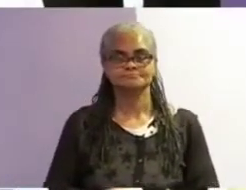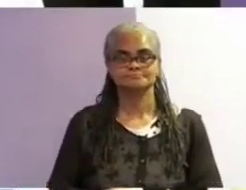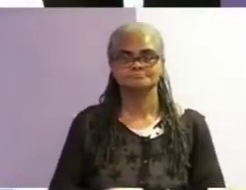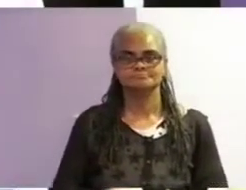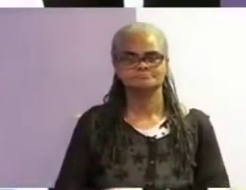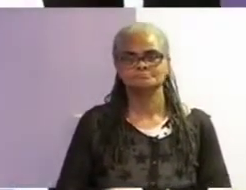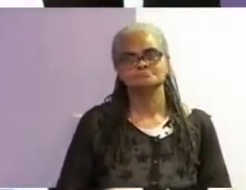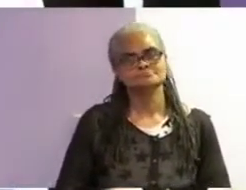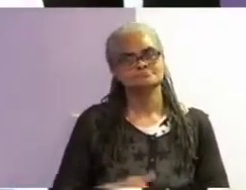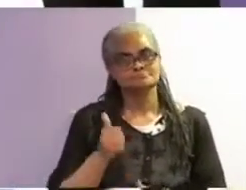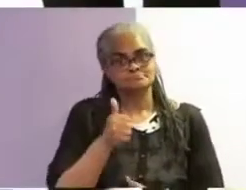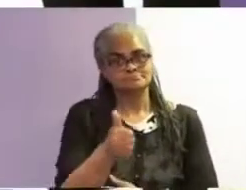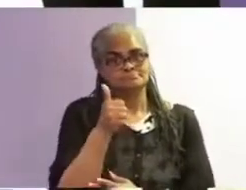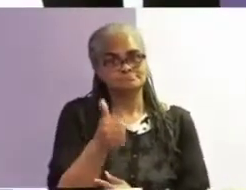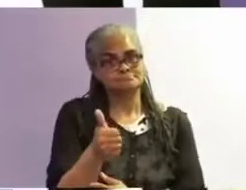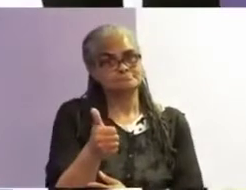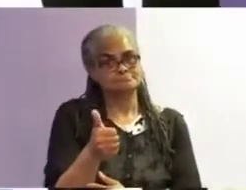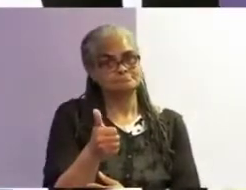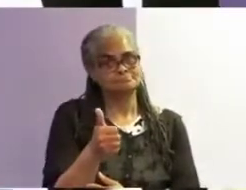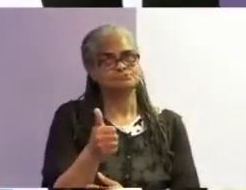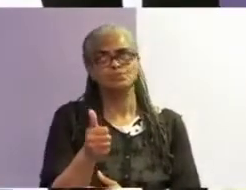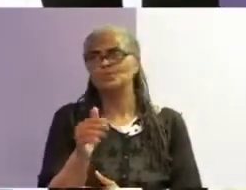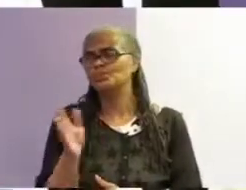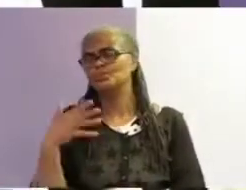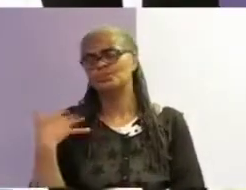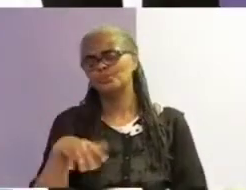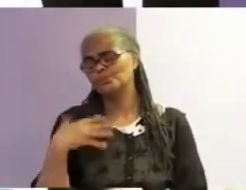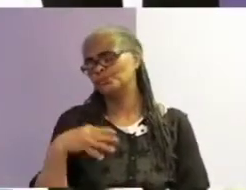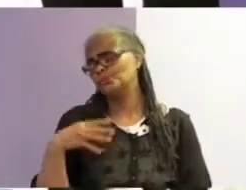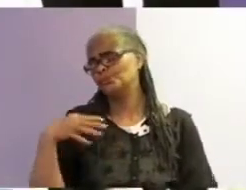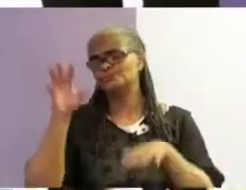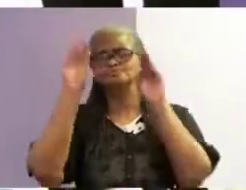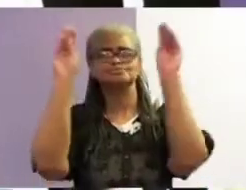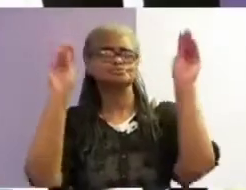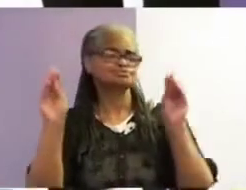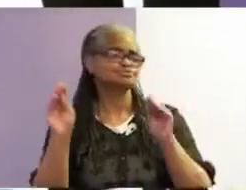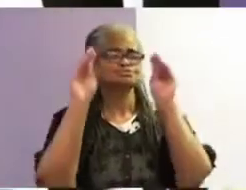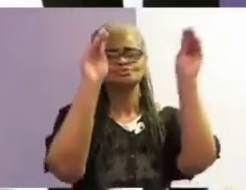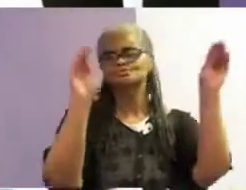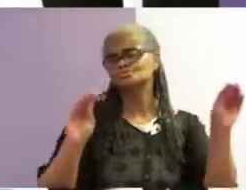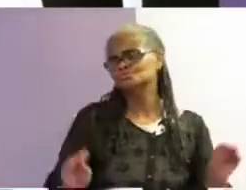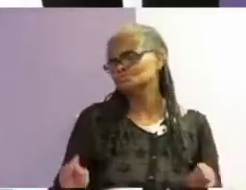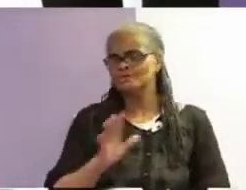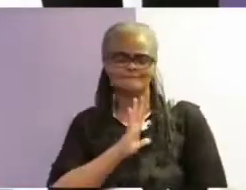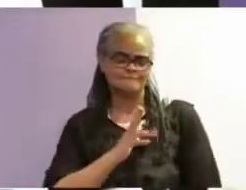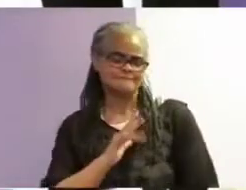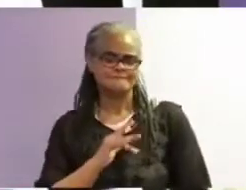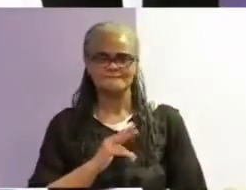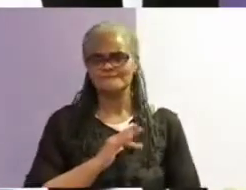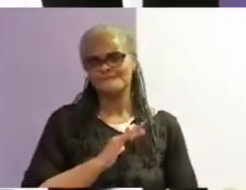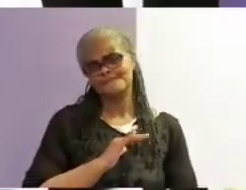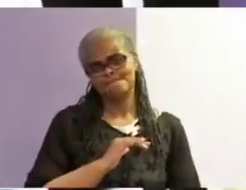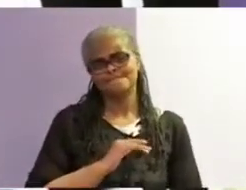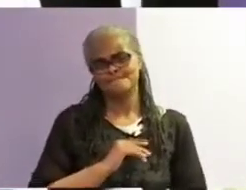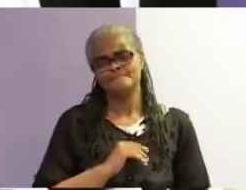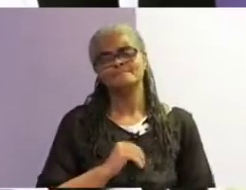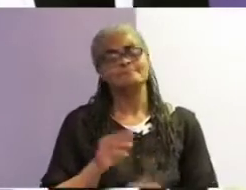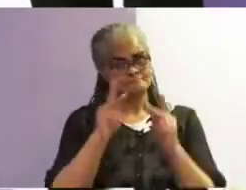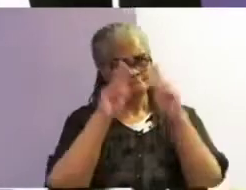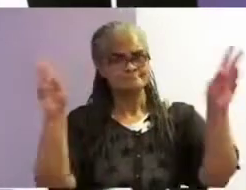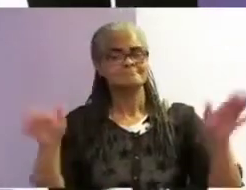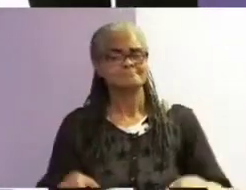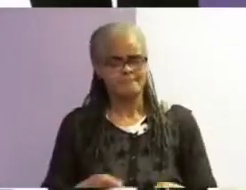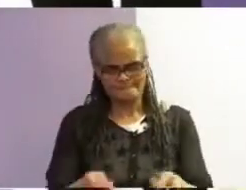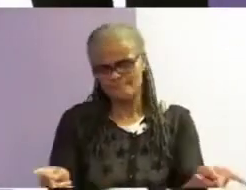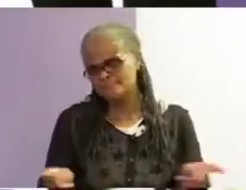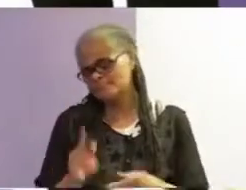of the most decorated, ornate palaces in the Old Testament.